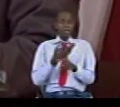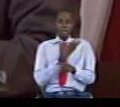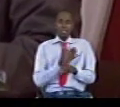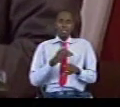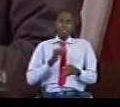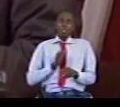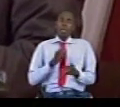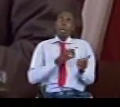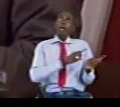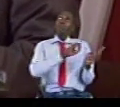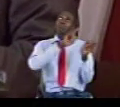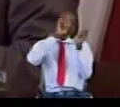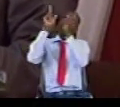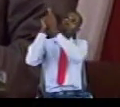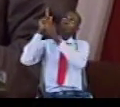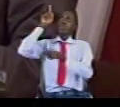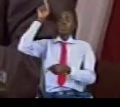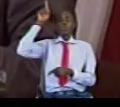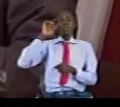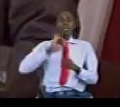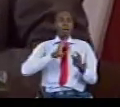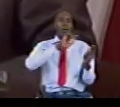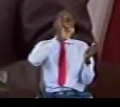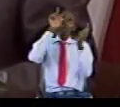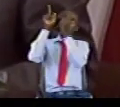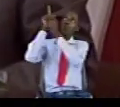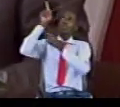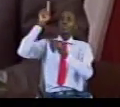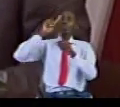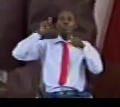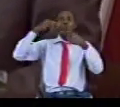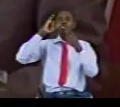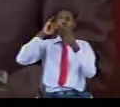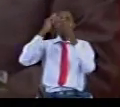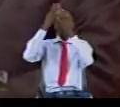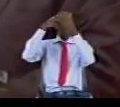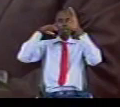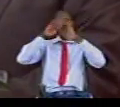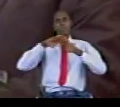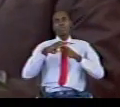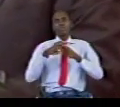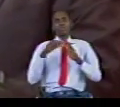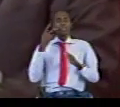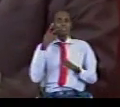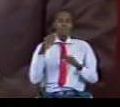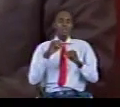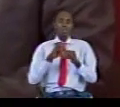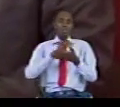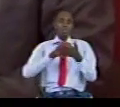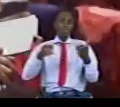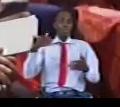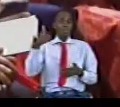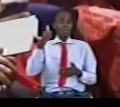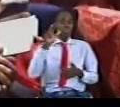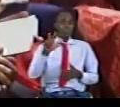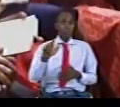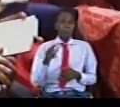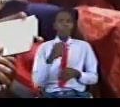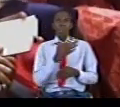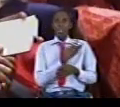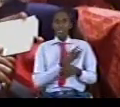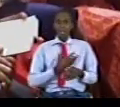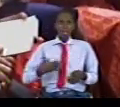I come to thee. Going to heaven. Going to heaven. I come to thee. Look at verse 13. And now come I to